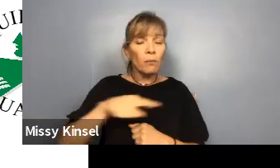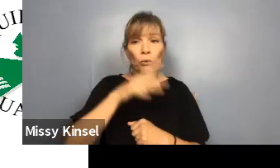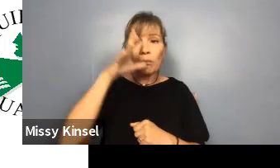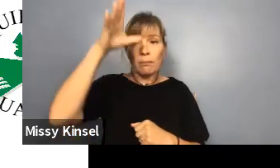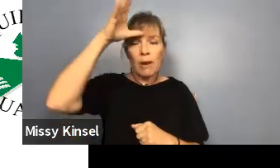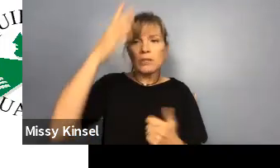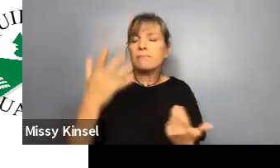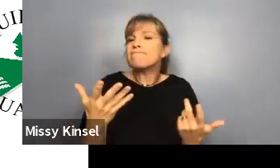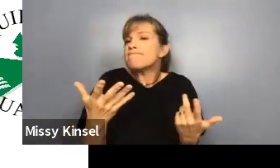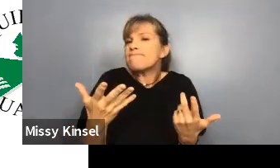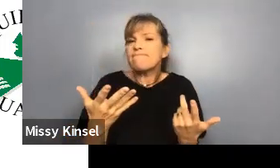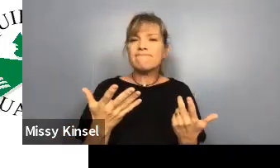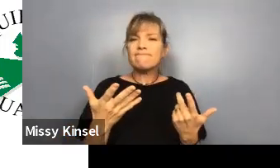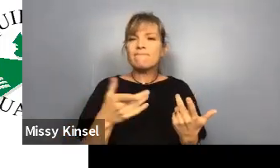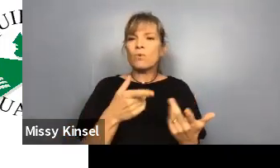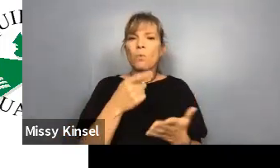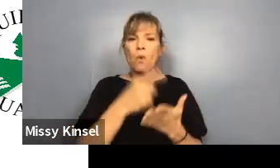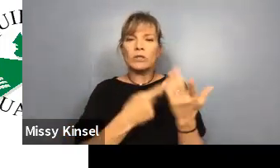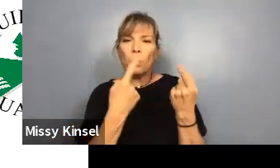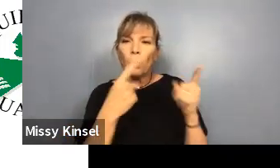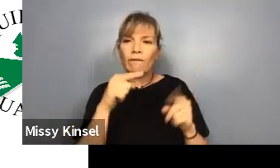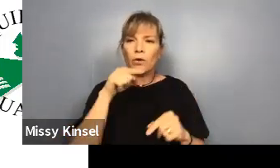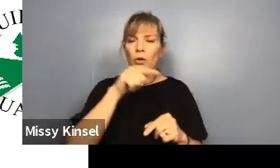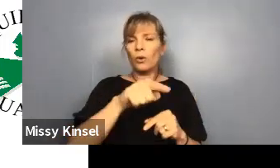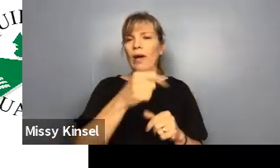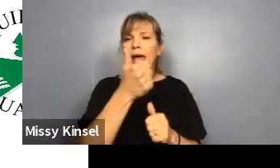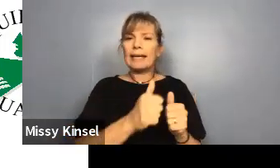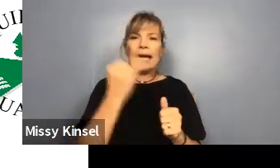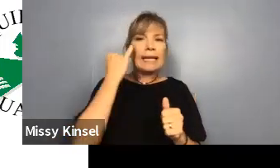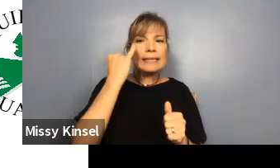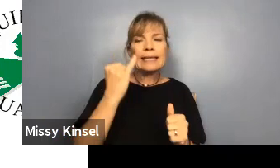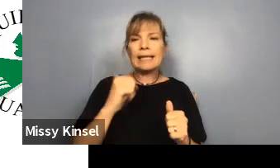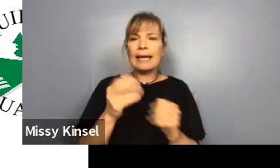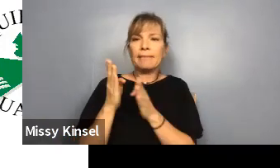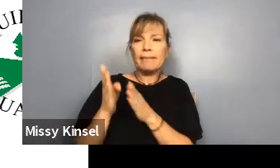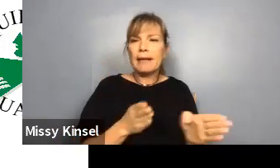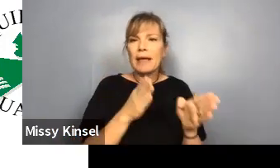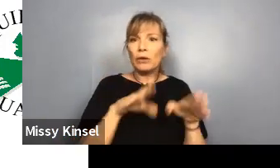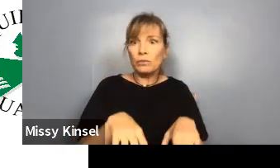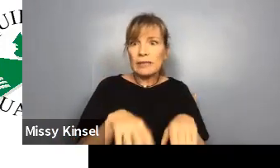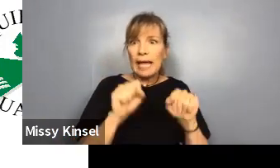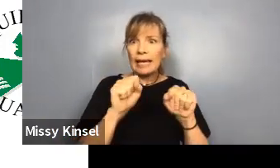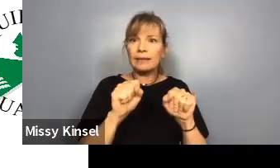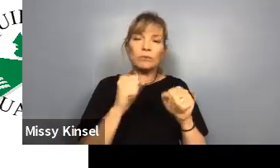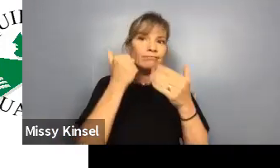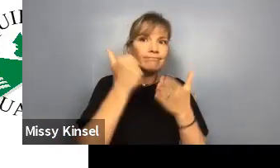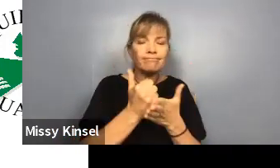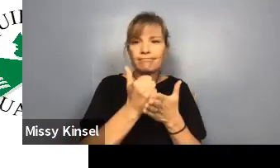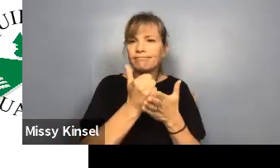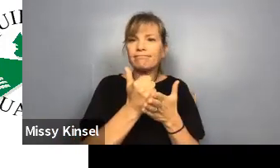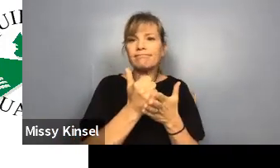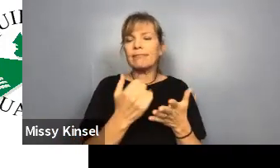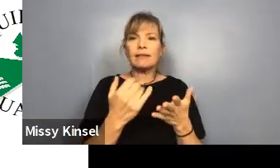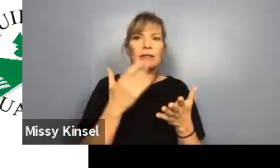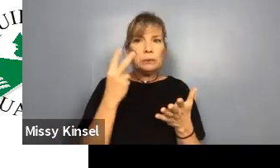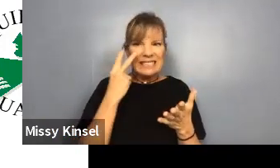about anything that's worked for you, any tactics or steps that you've taken. You know, if through these